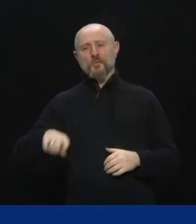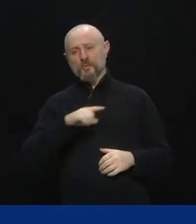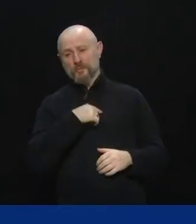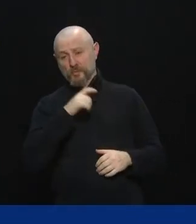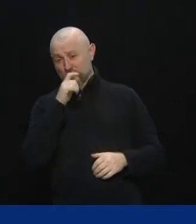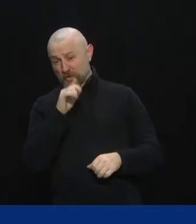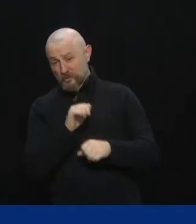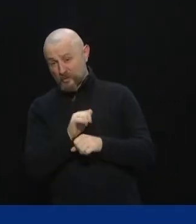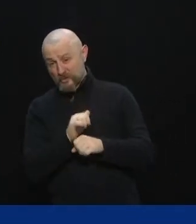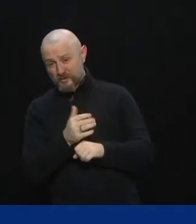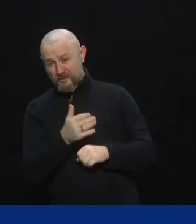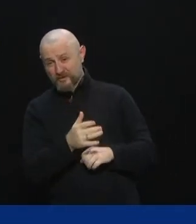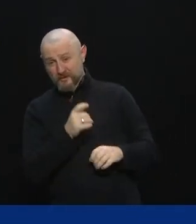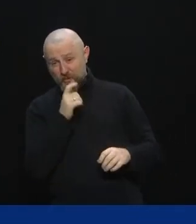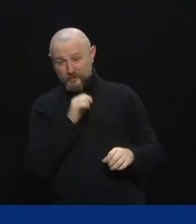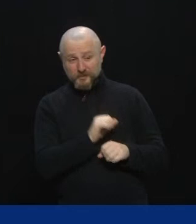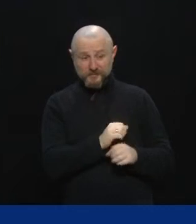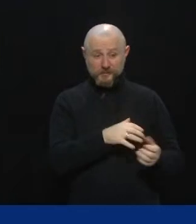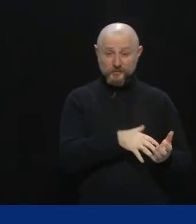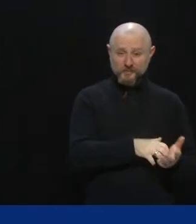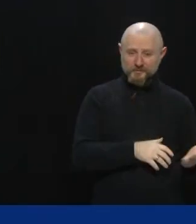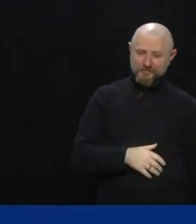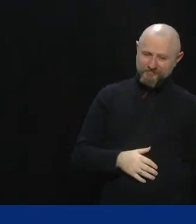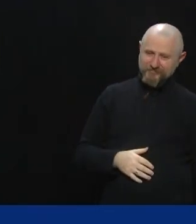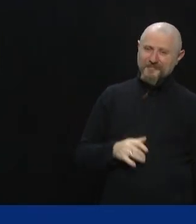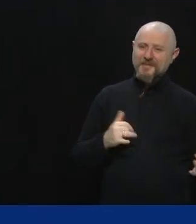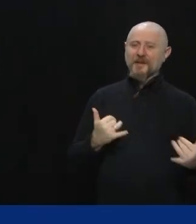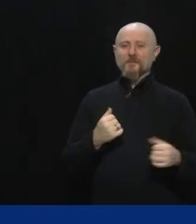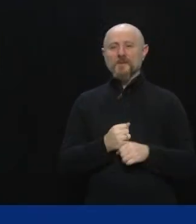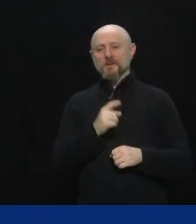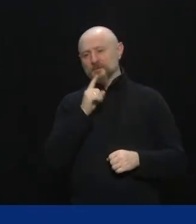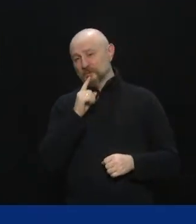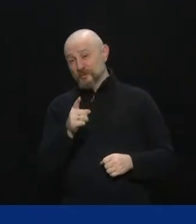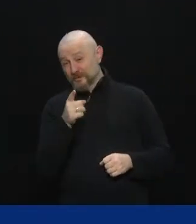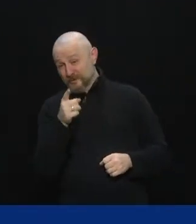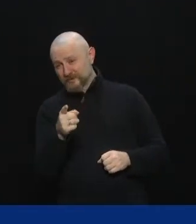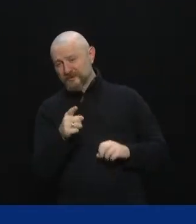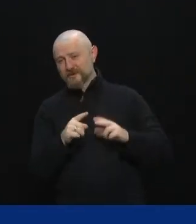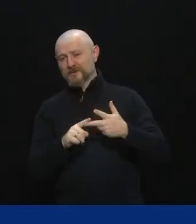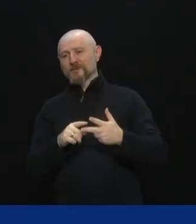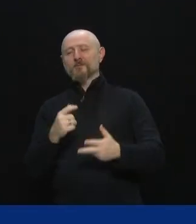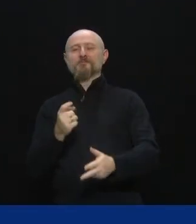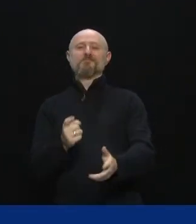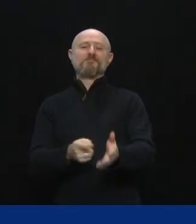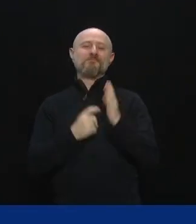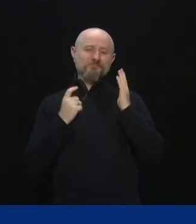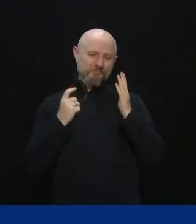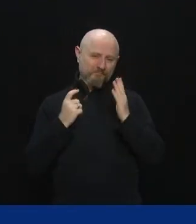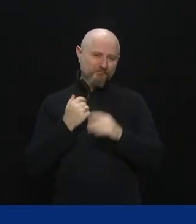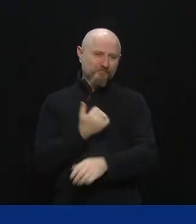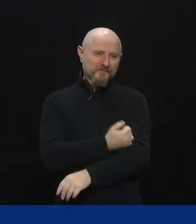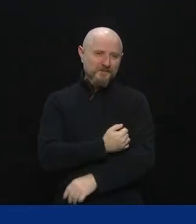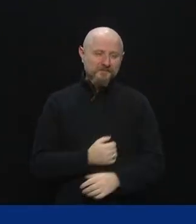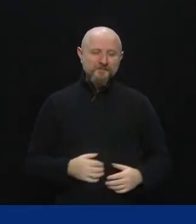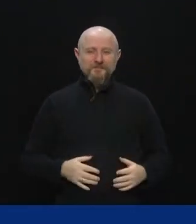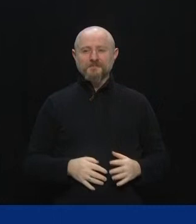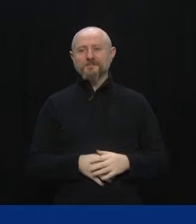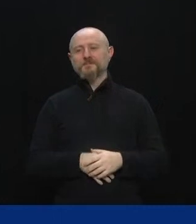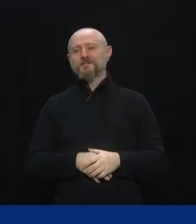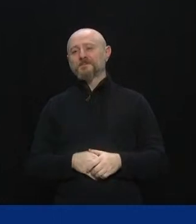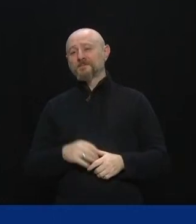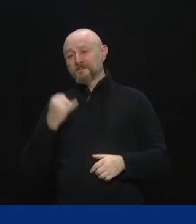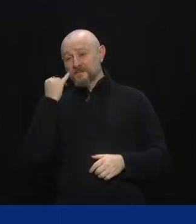We need to make sure that our healthcare workers are now boosted, not just vaccinated, but they have to be boosted. So you would want to make sure that anyone taking care of you is